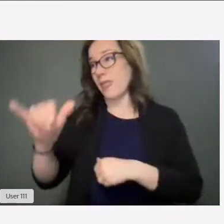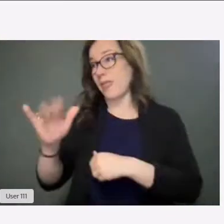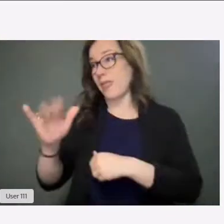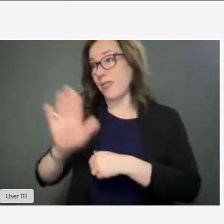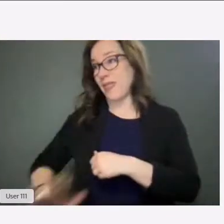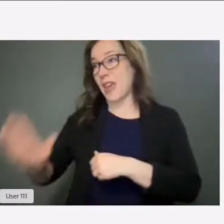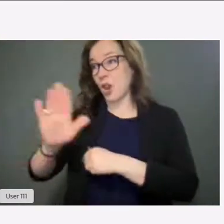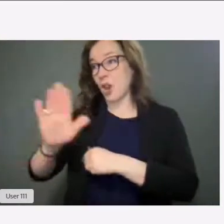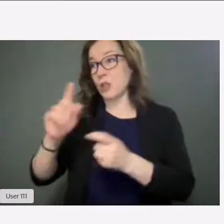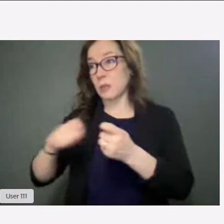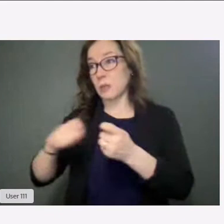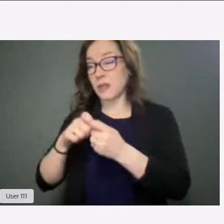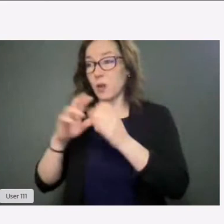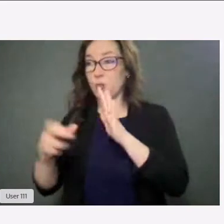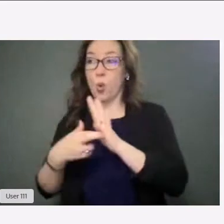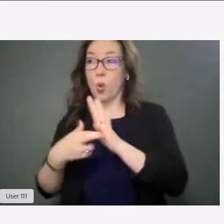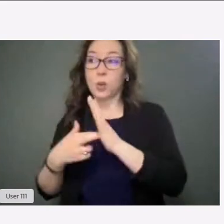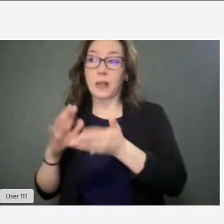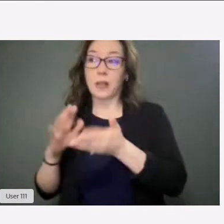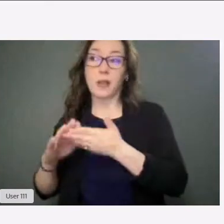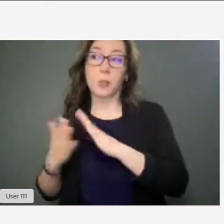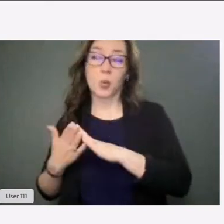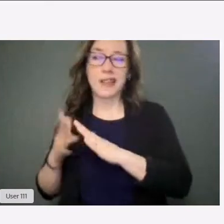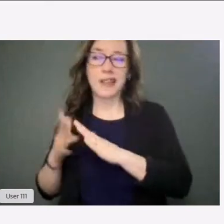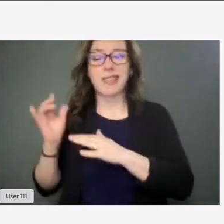community and things of that nature.